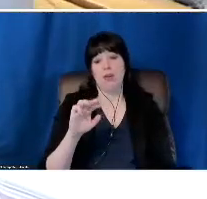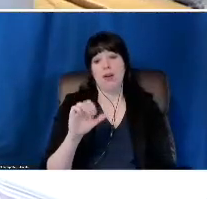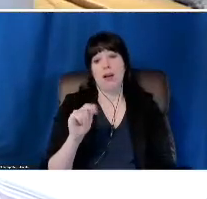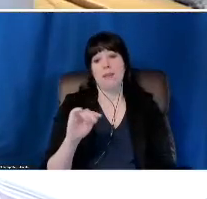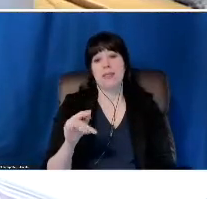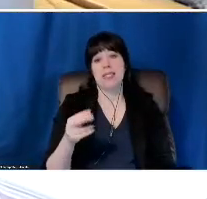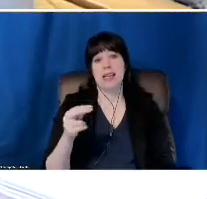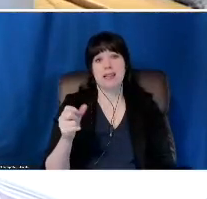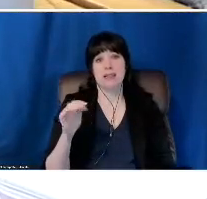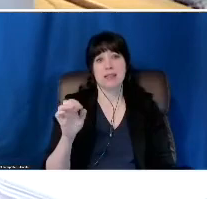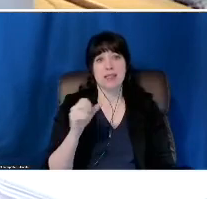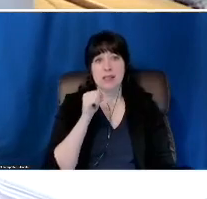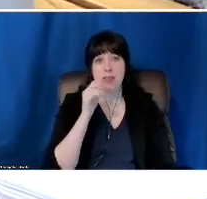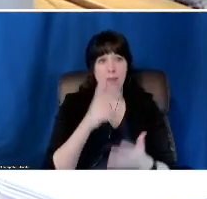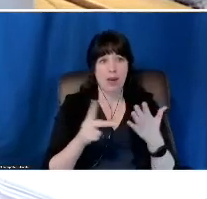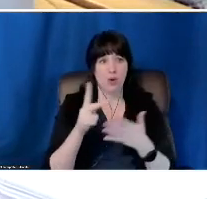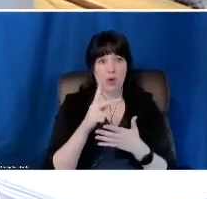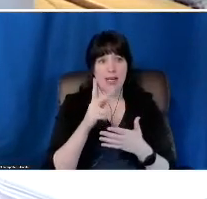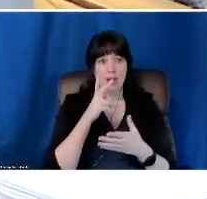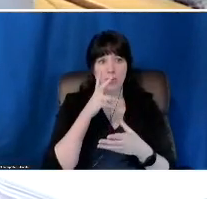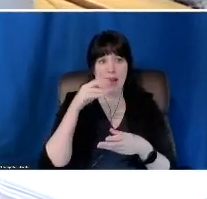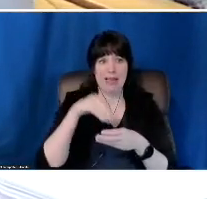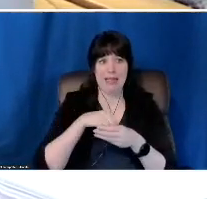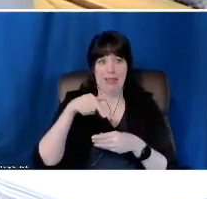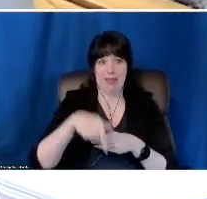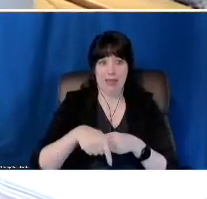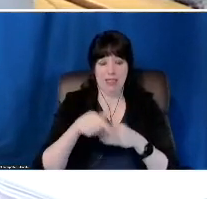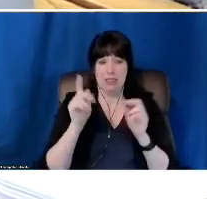aren't in this issue.